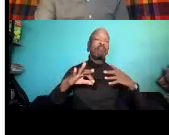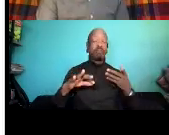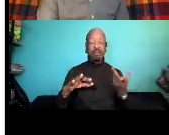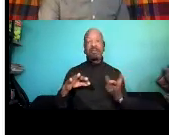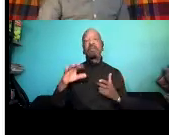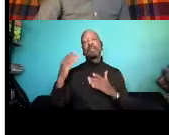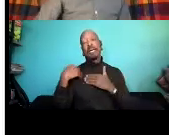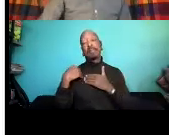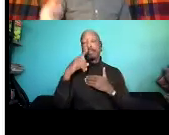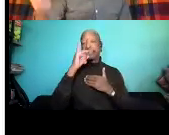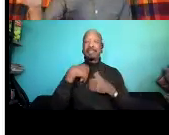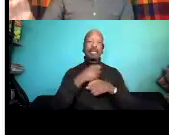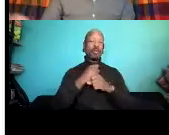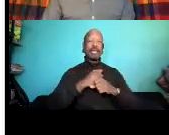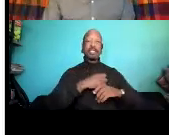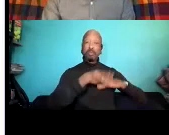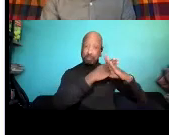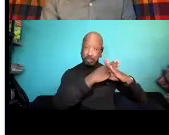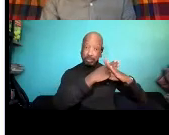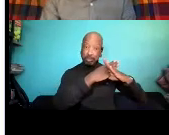liability shield. They're basically